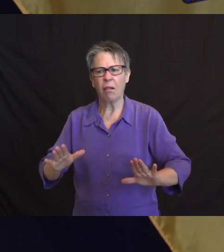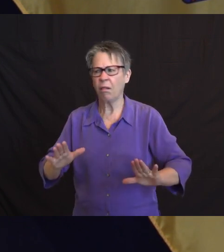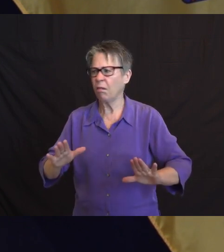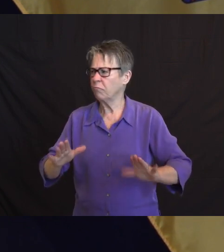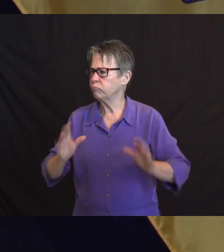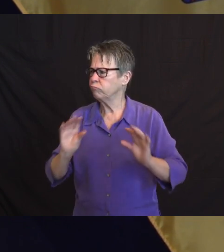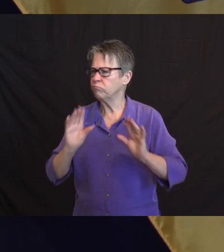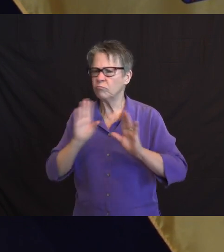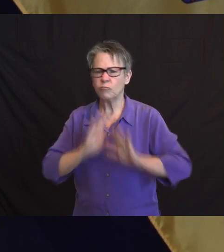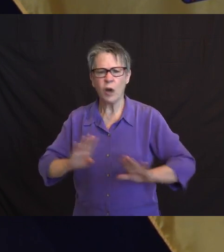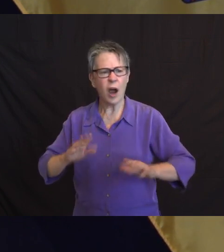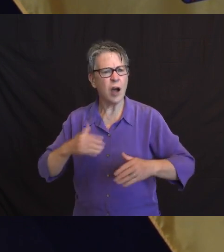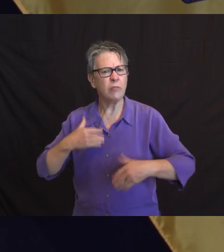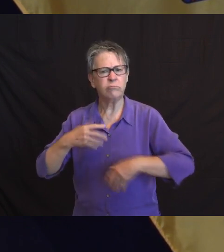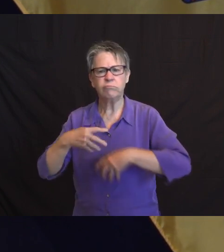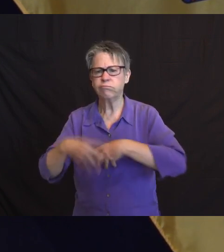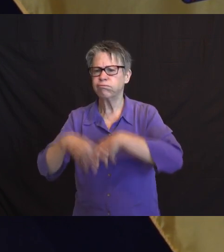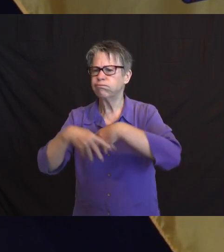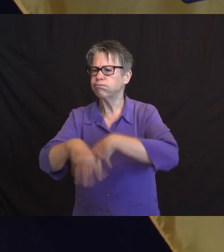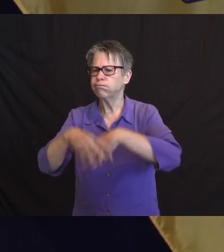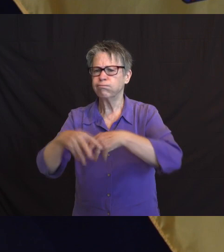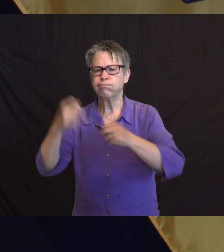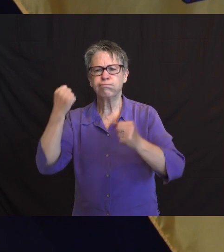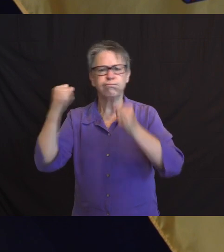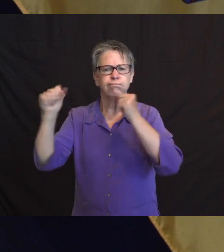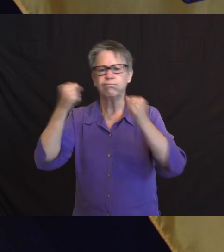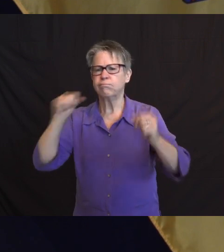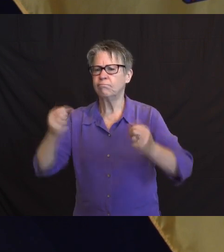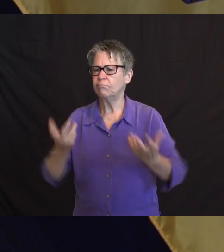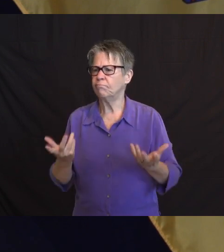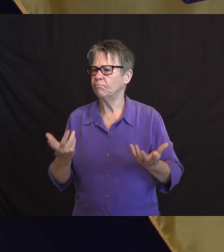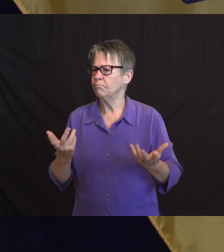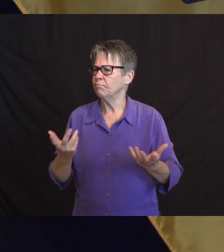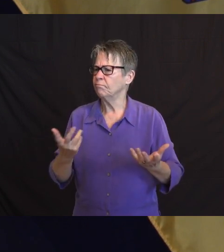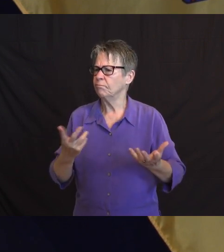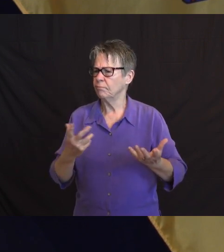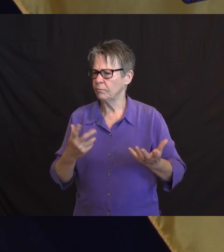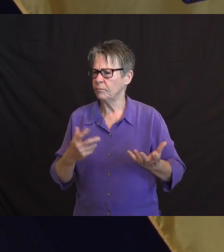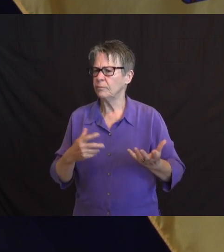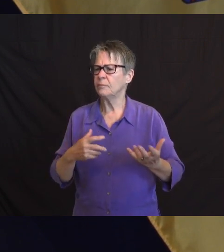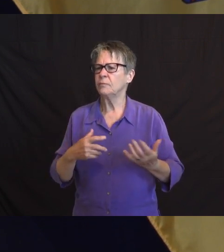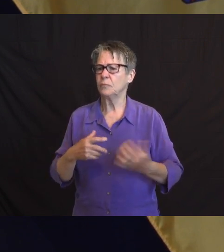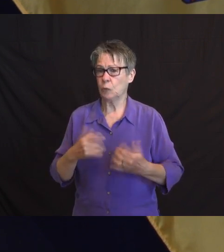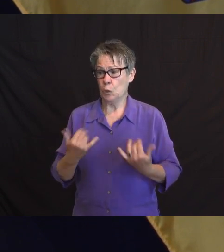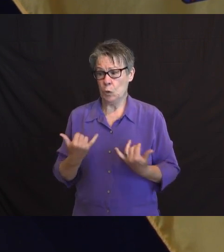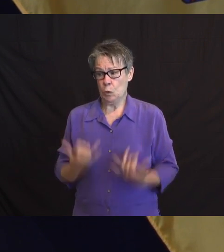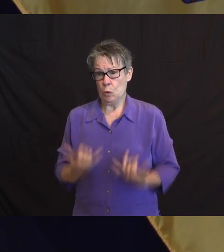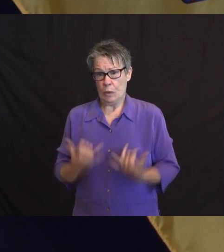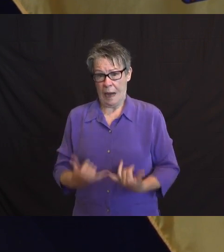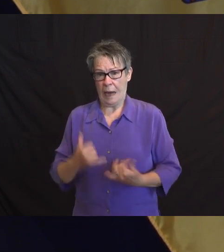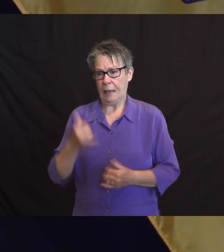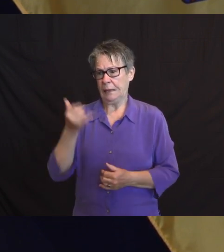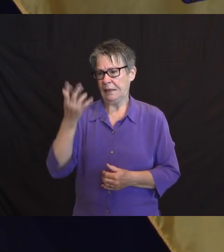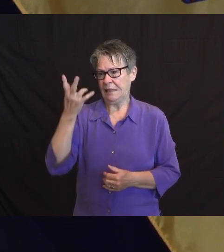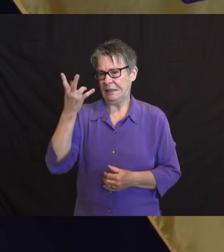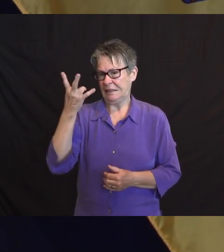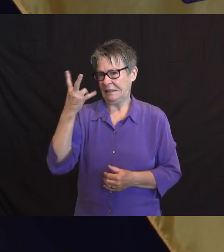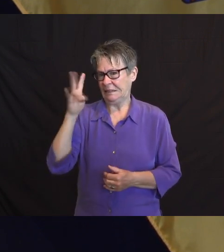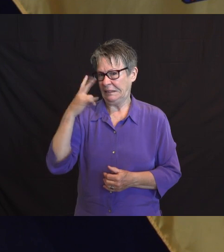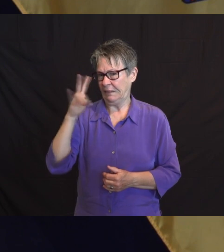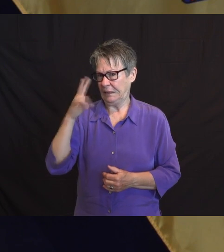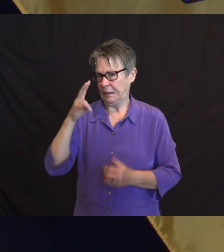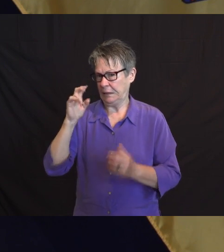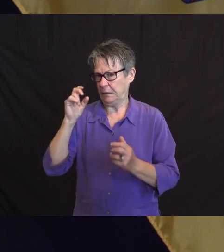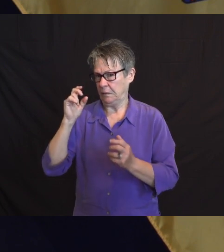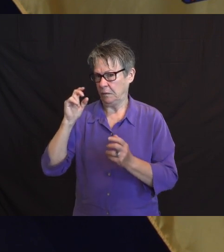to read. Today there are 17 that we've been advised of, and I've gotten an update just as I'm sitting here. Those that have completed